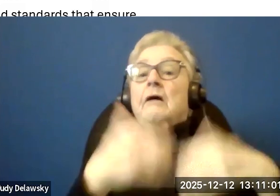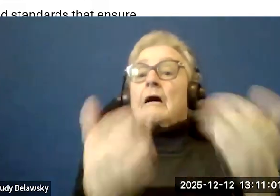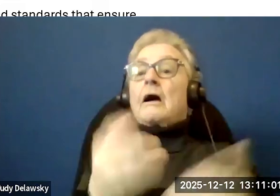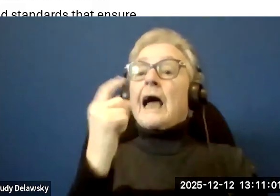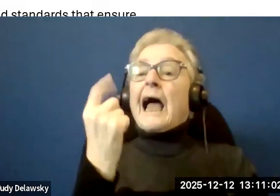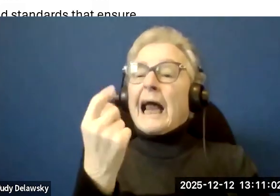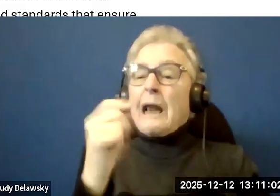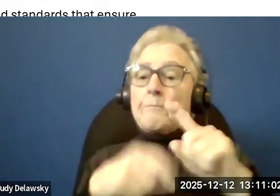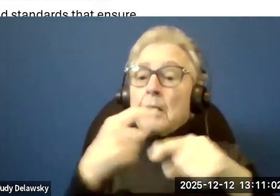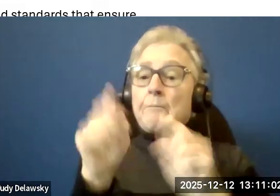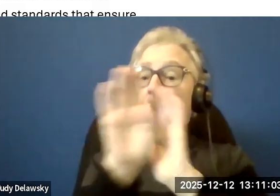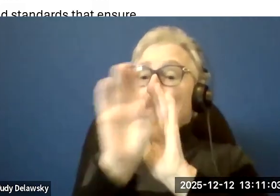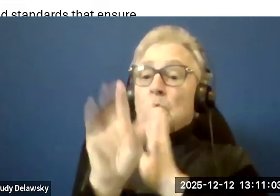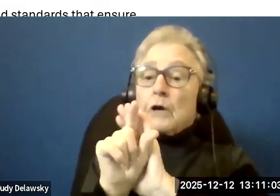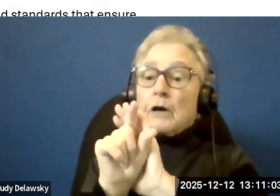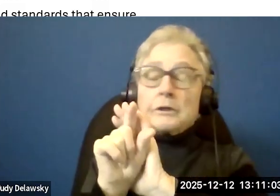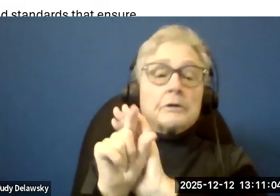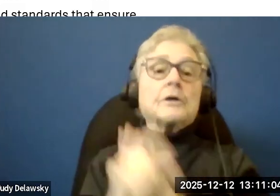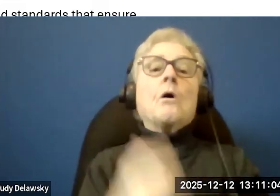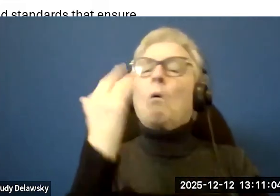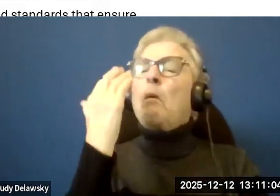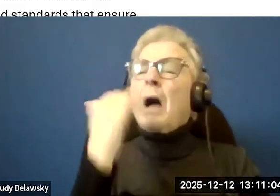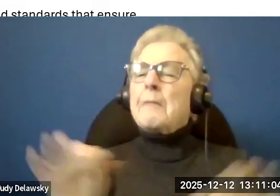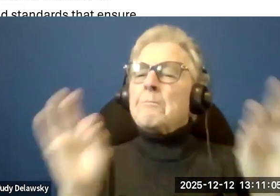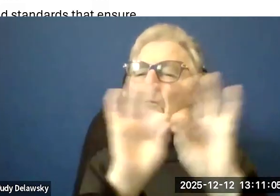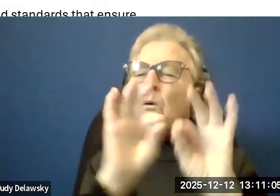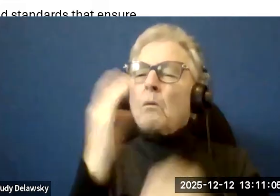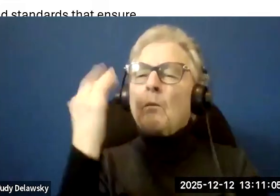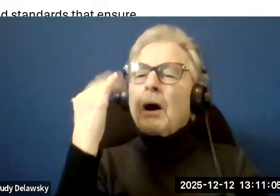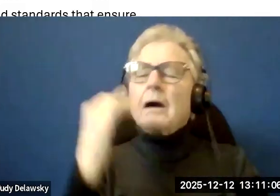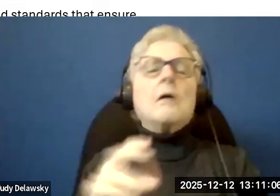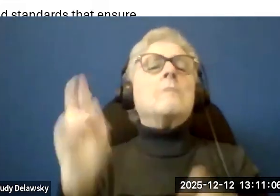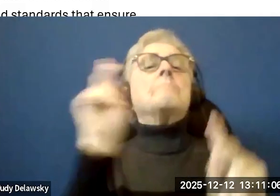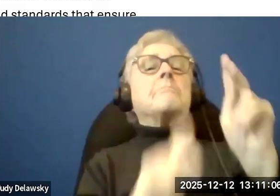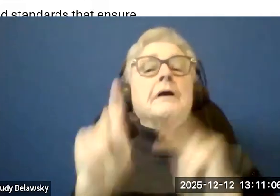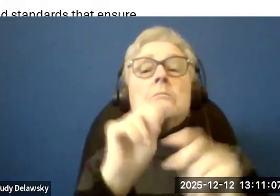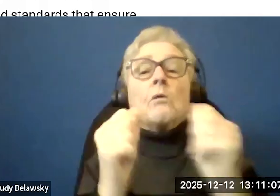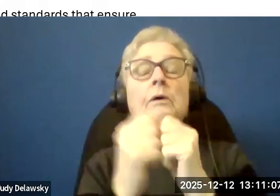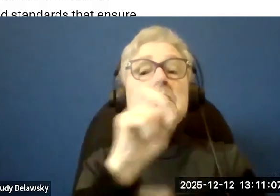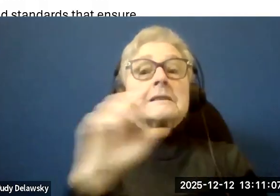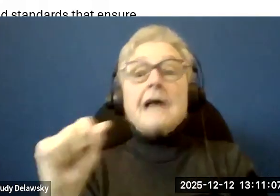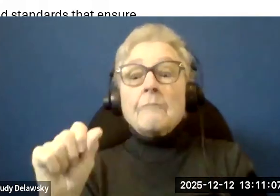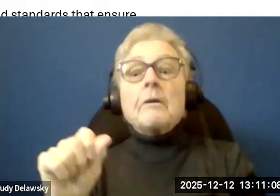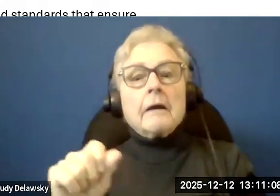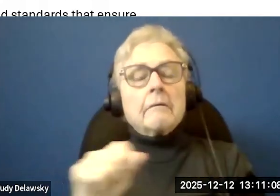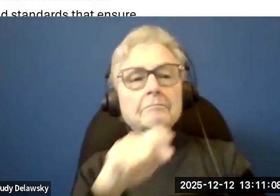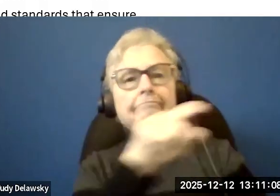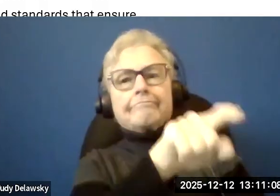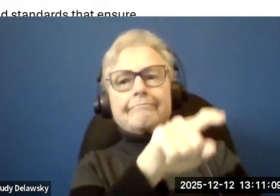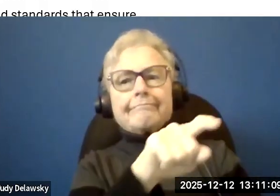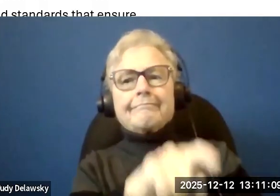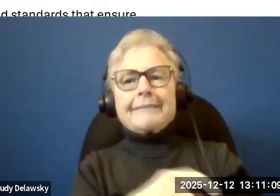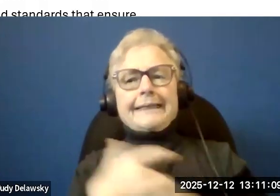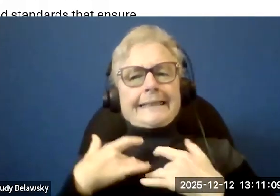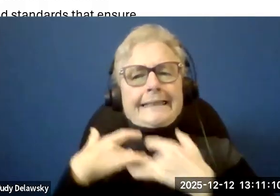background, why this matters really is just that people with disabilities face higher risks during